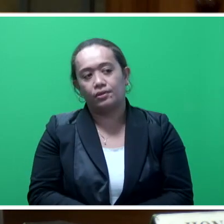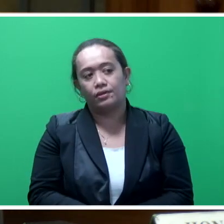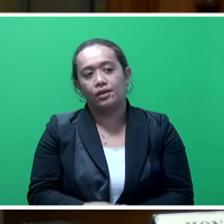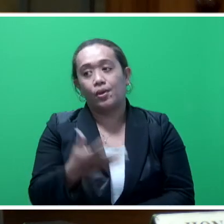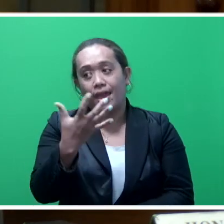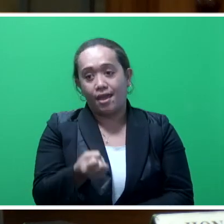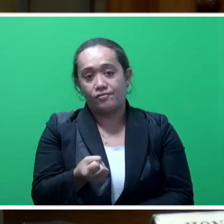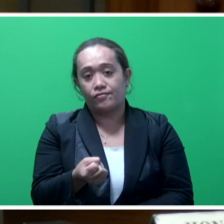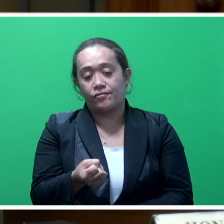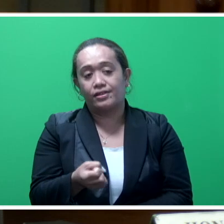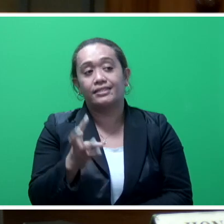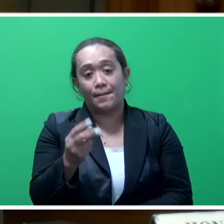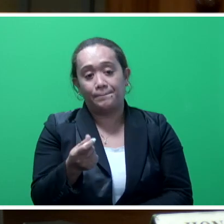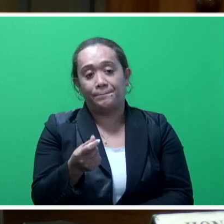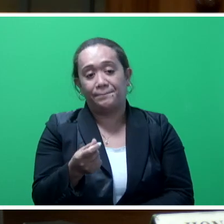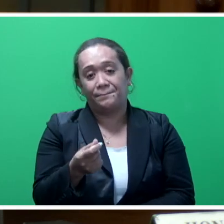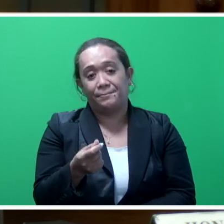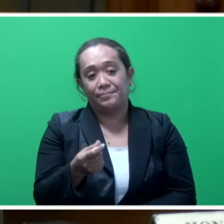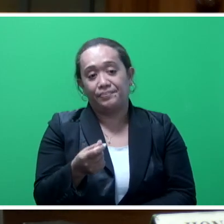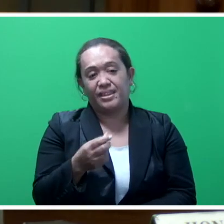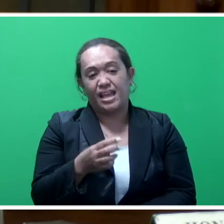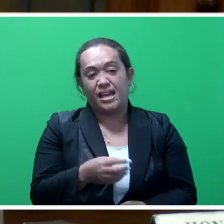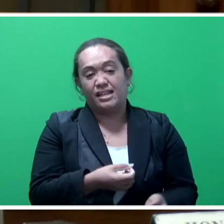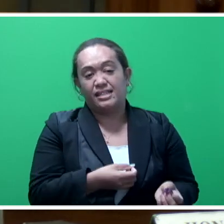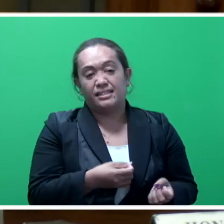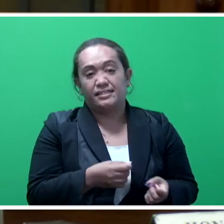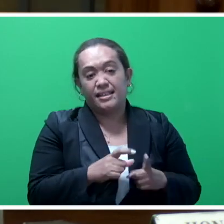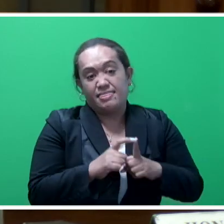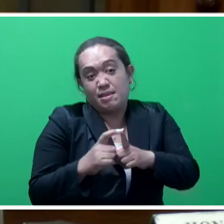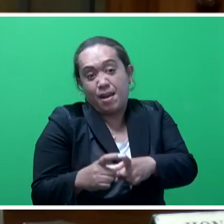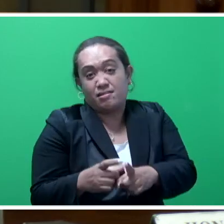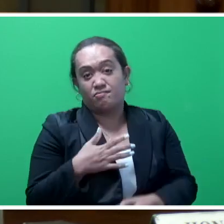substantial demand for meat consumption in the country.